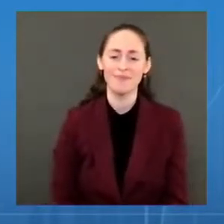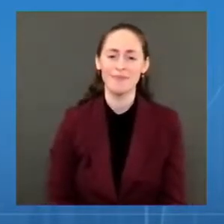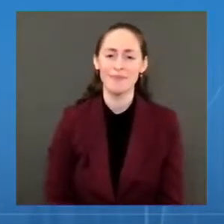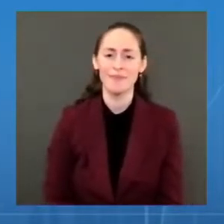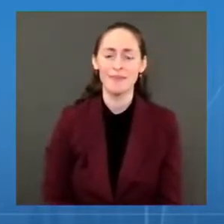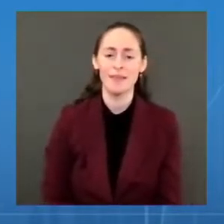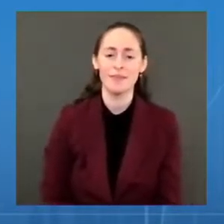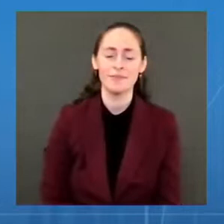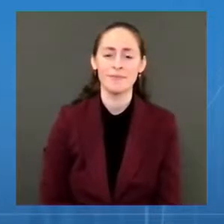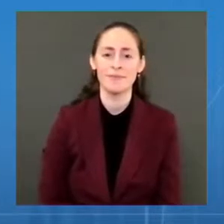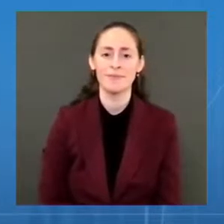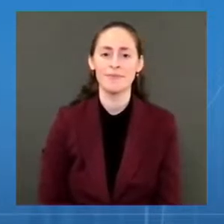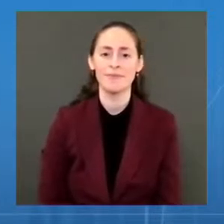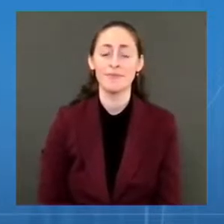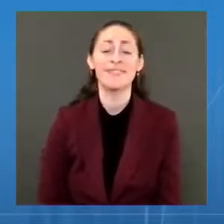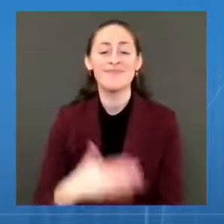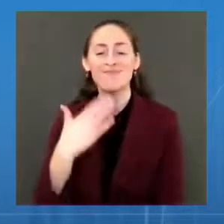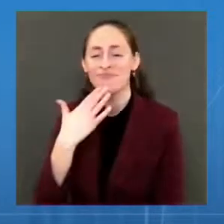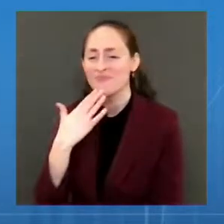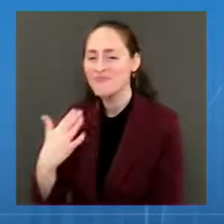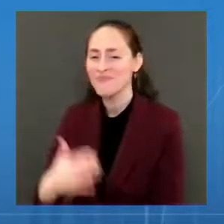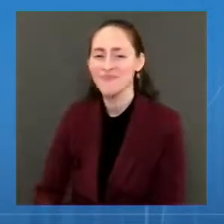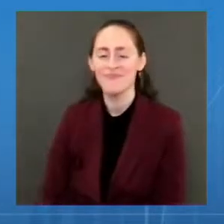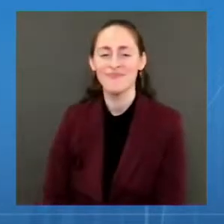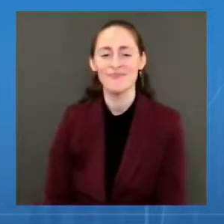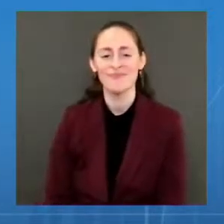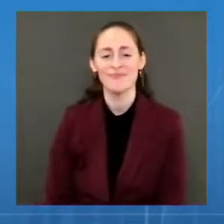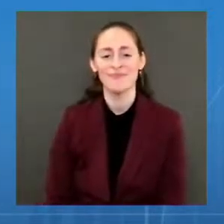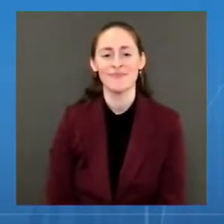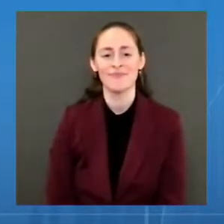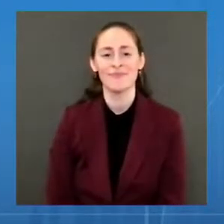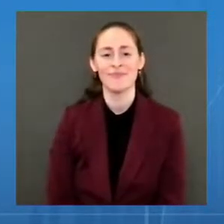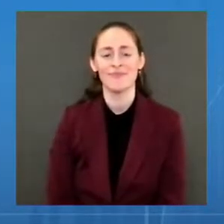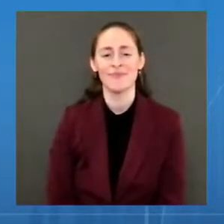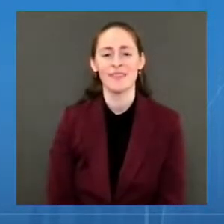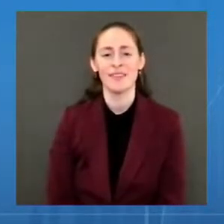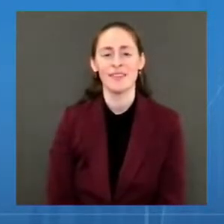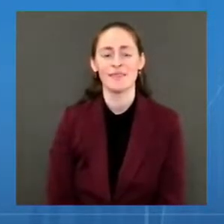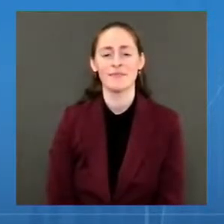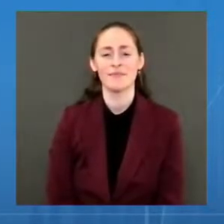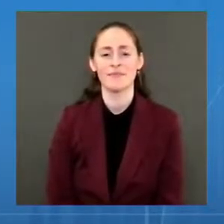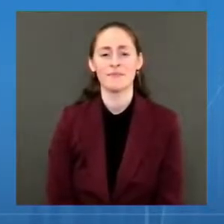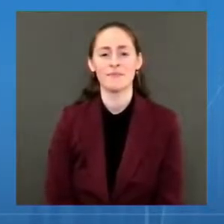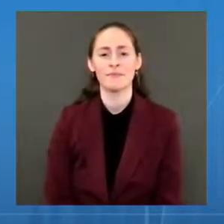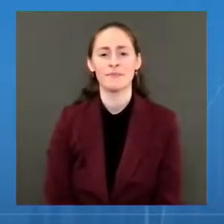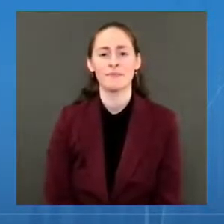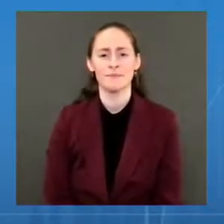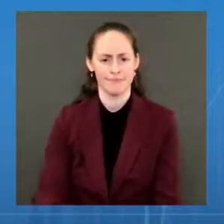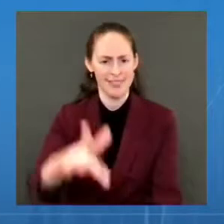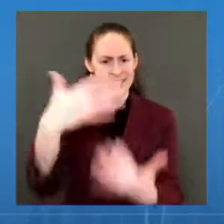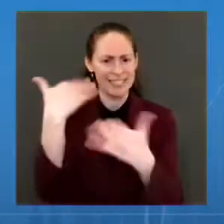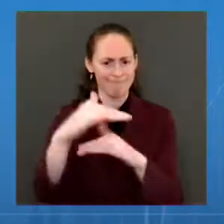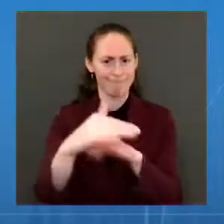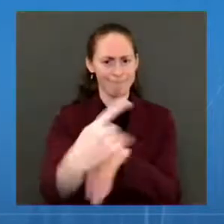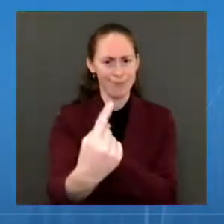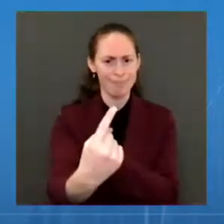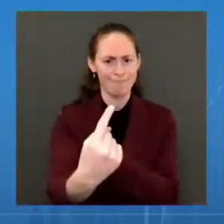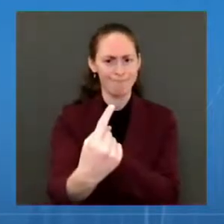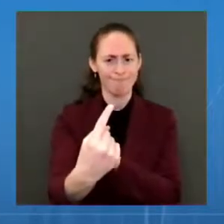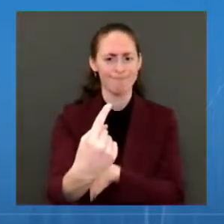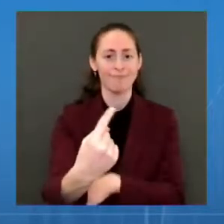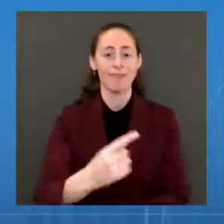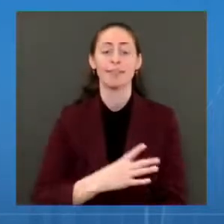Thanks, Jeff. We have time for a few questions. Please keep your questions to one question. First, let's go to Meg Tyrell